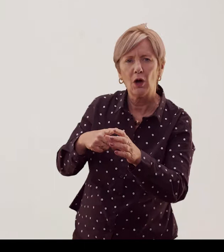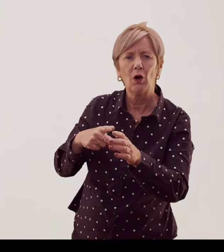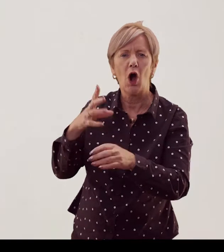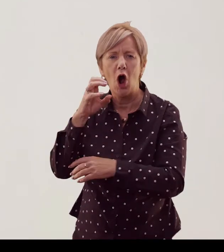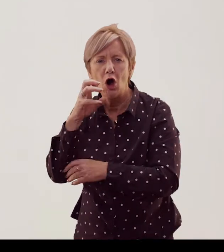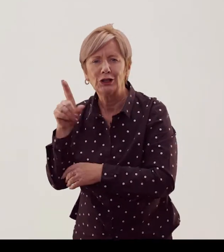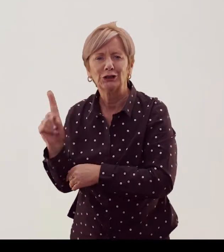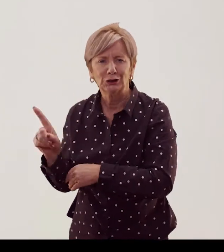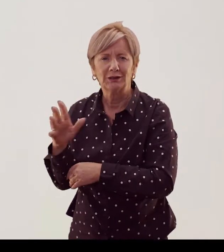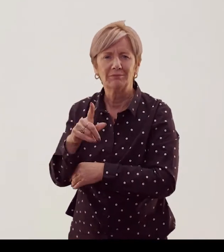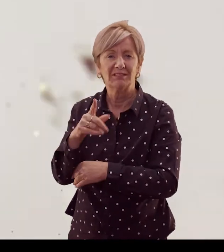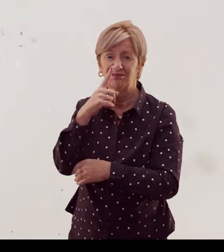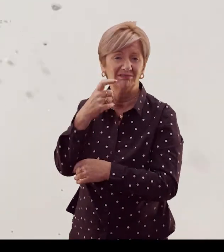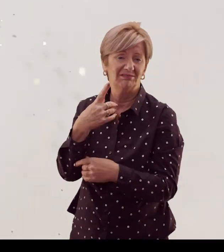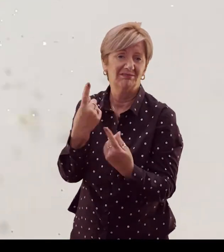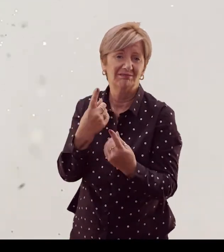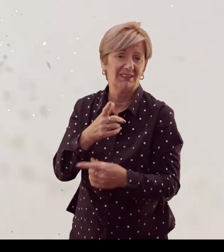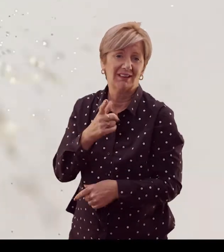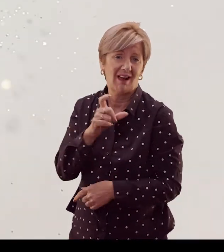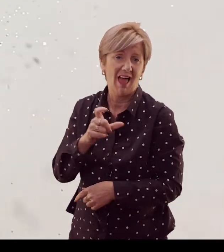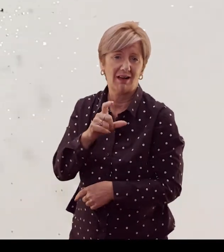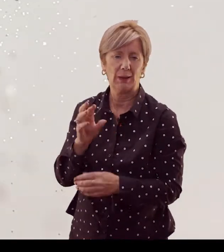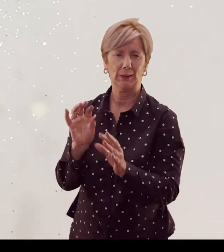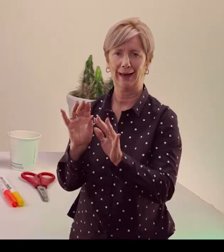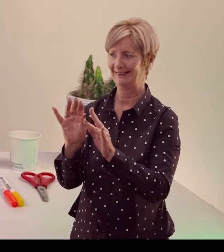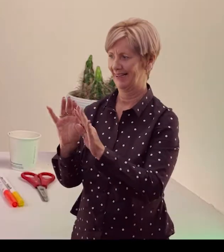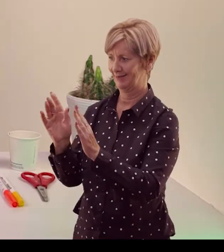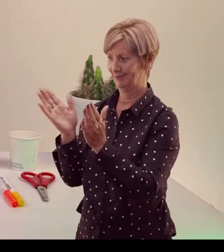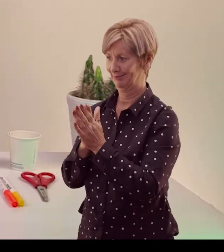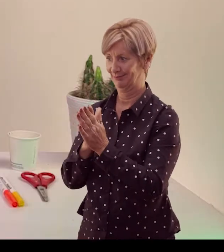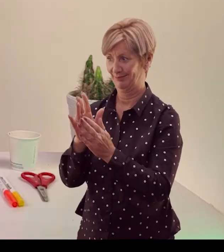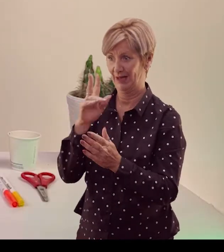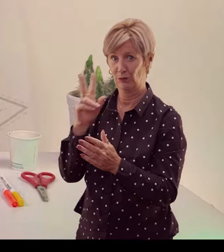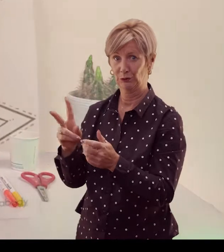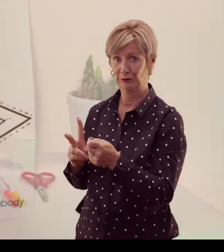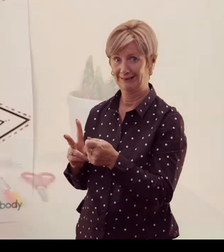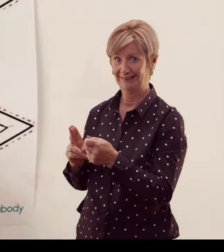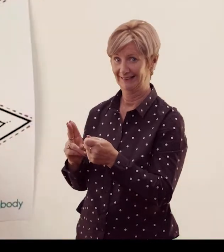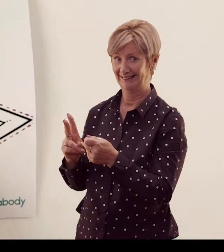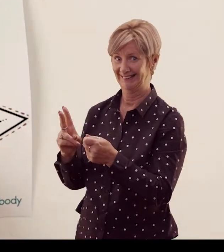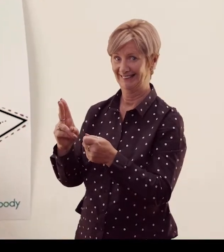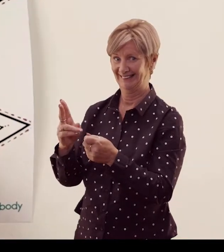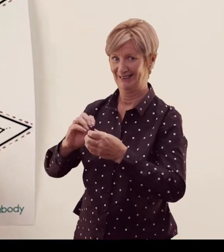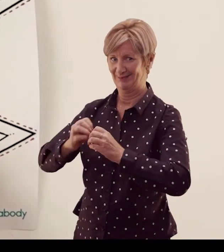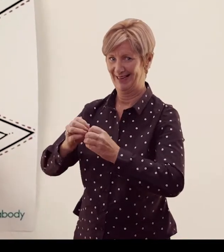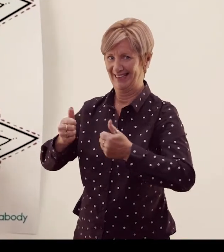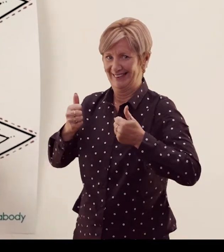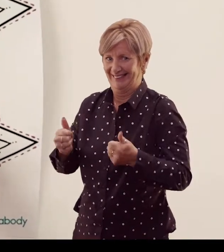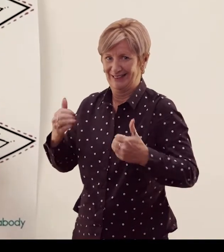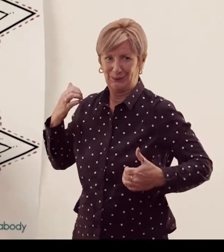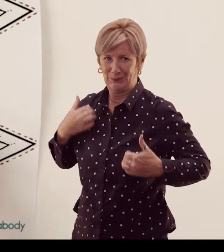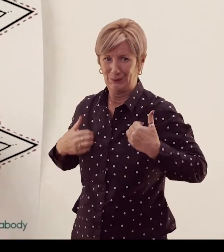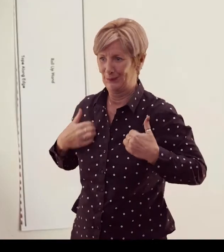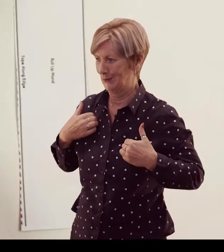like, some scissors and some gold glitter. So let's get making. First, cut out